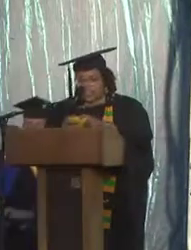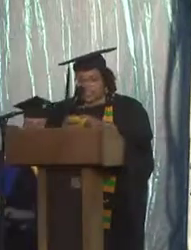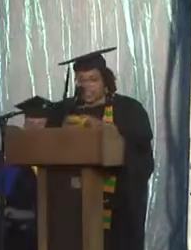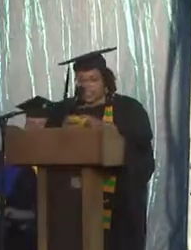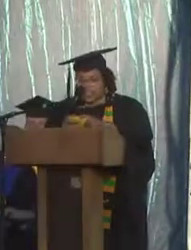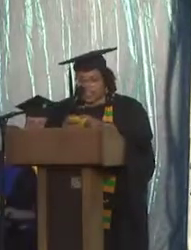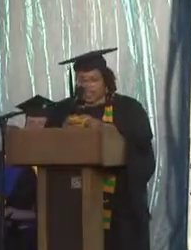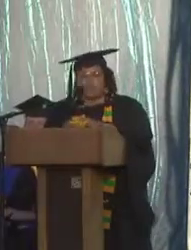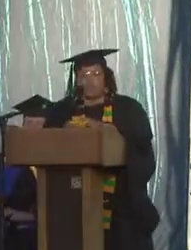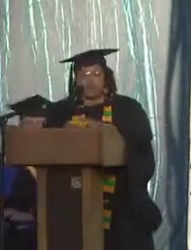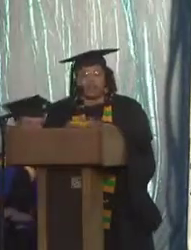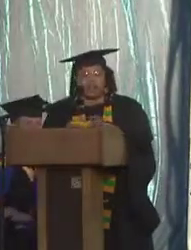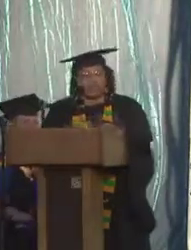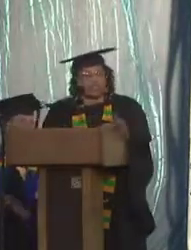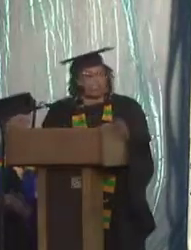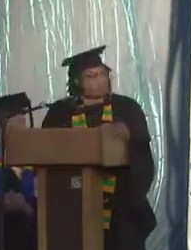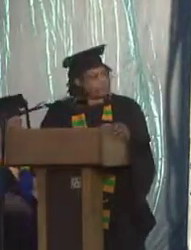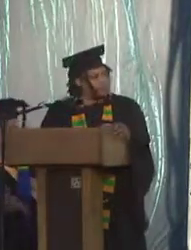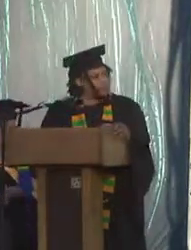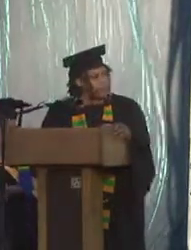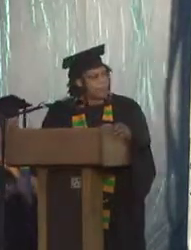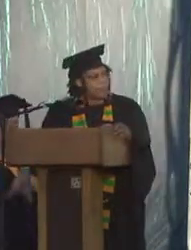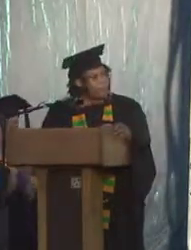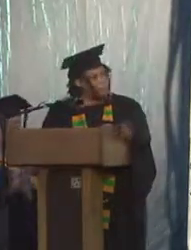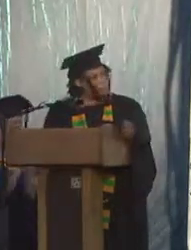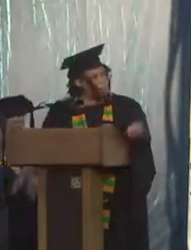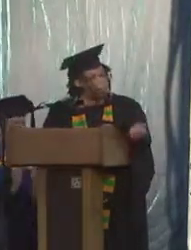Alexandra Sedneva with honors.